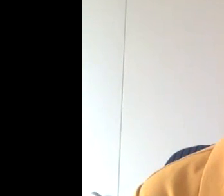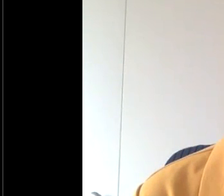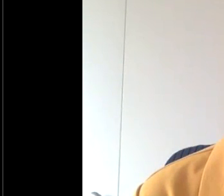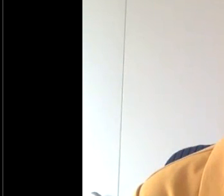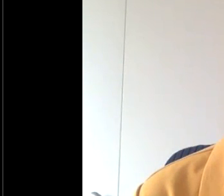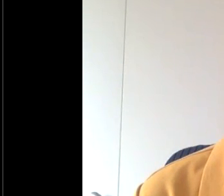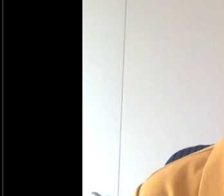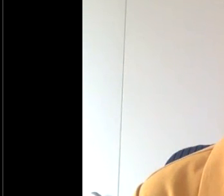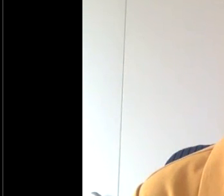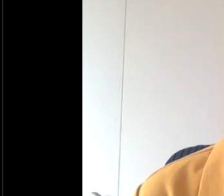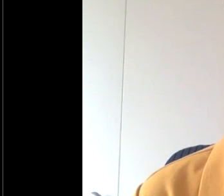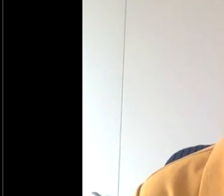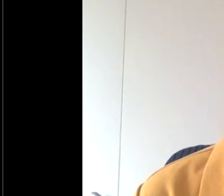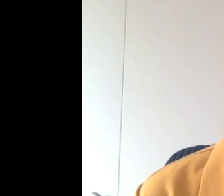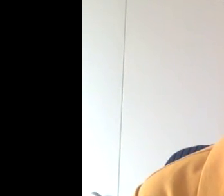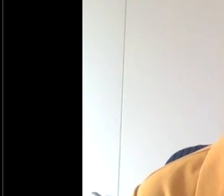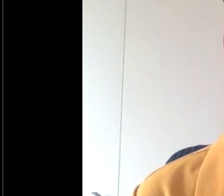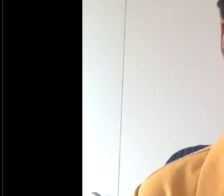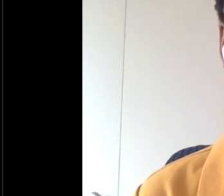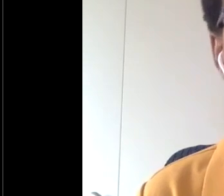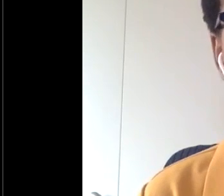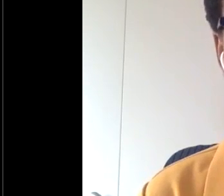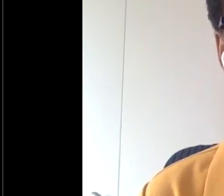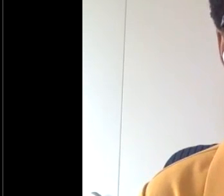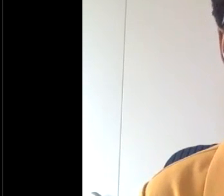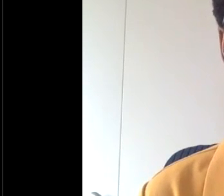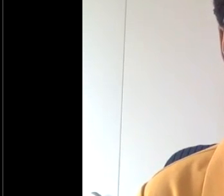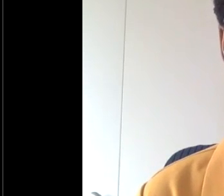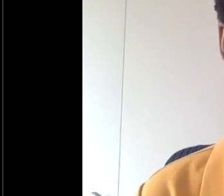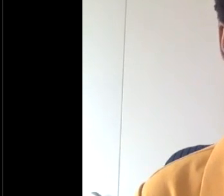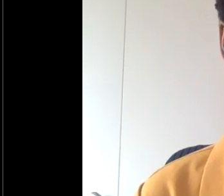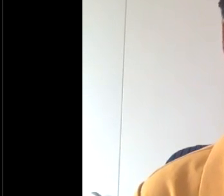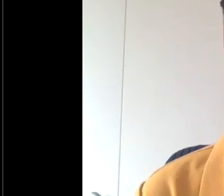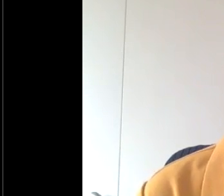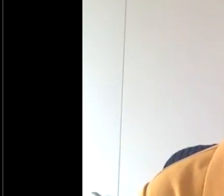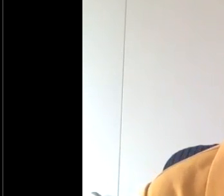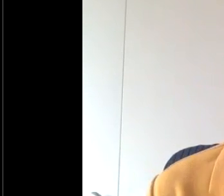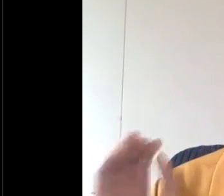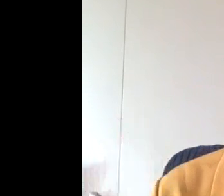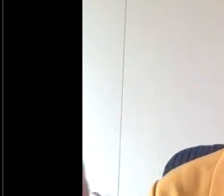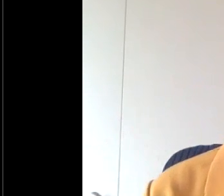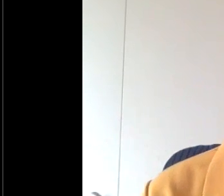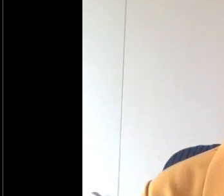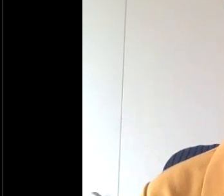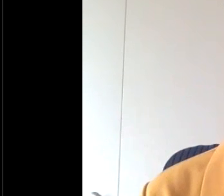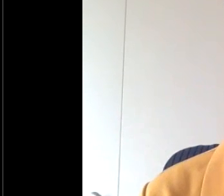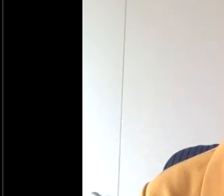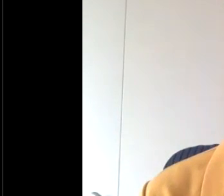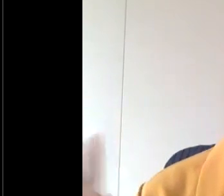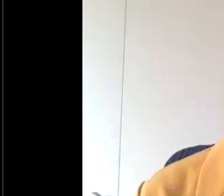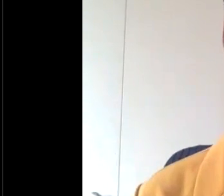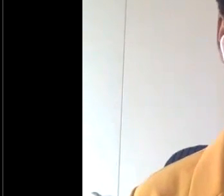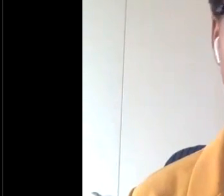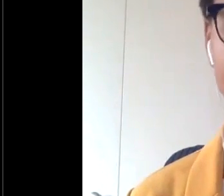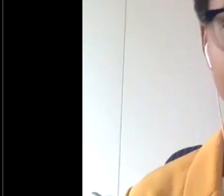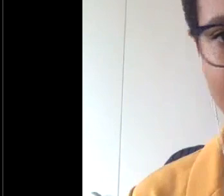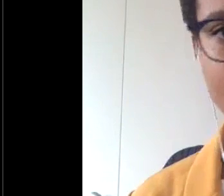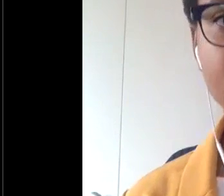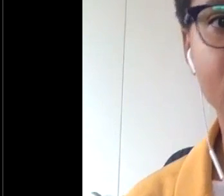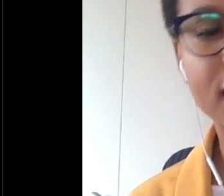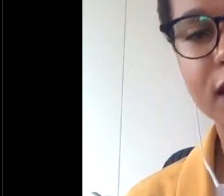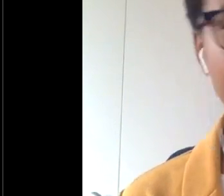don't have the same or similar needs as undergraduates. Like sometimes it might seem like, okay, well, undergrads have to, try